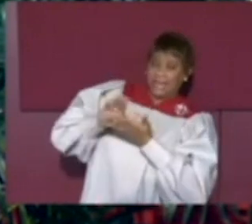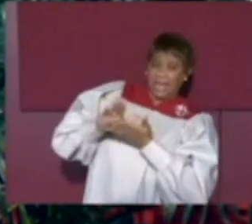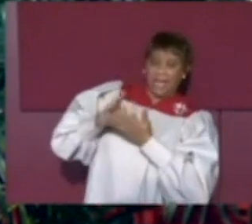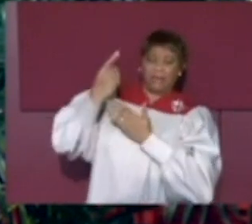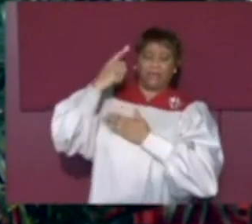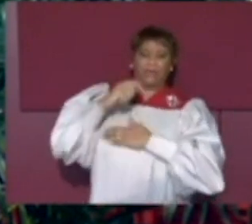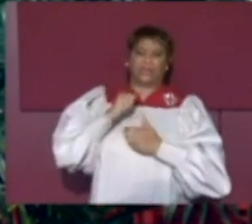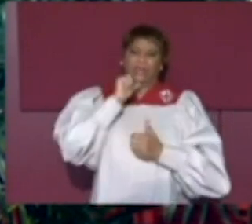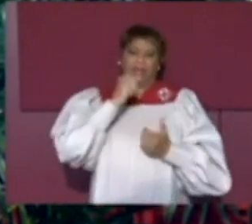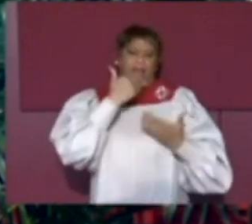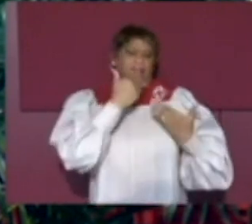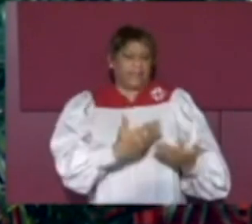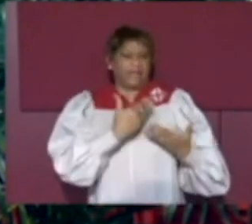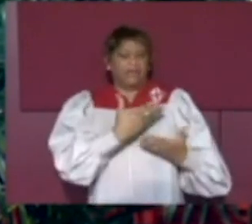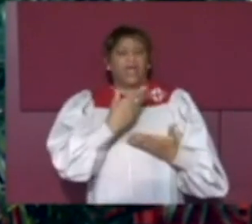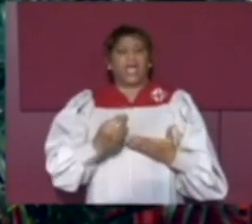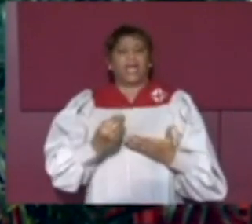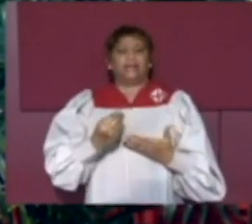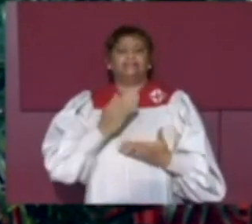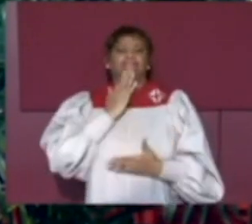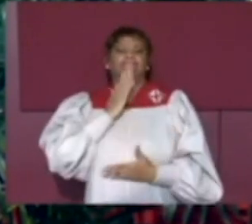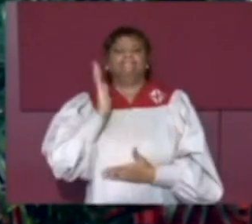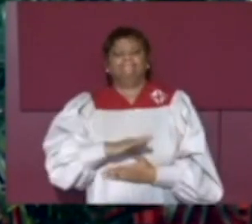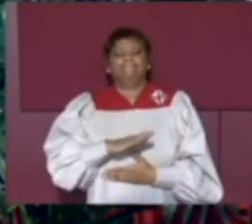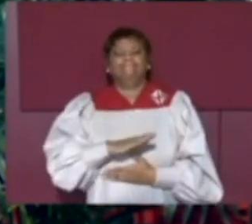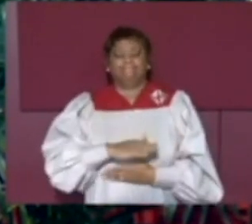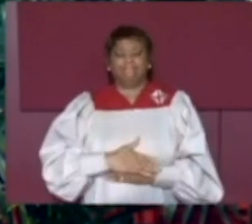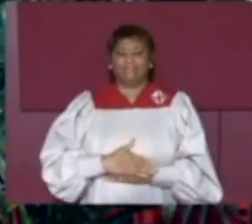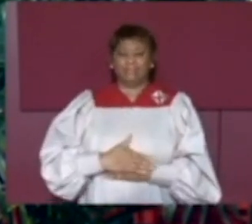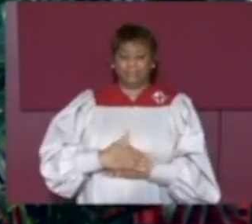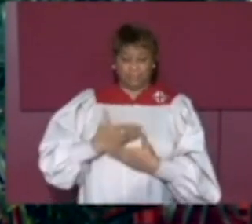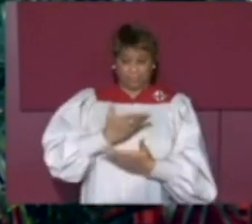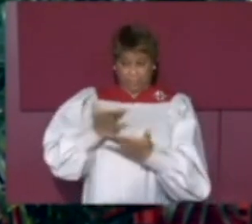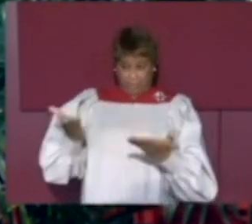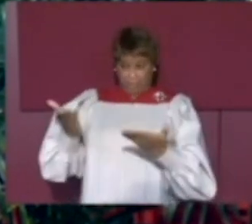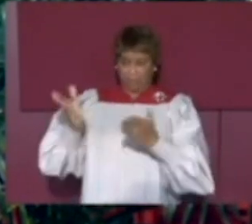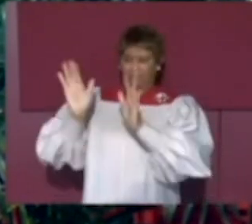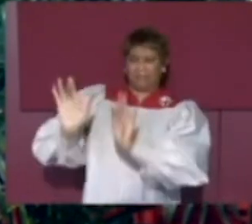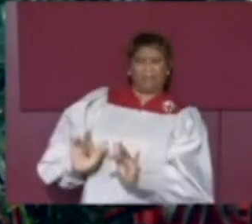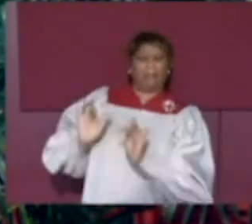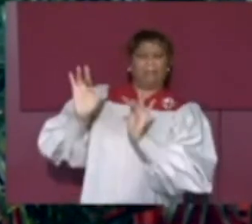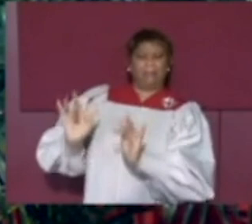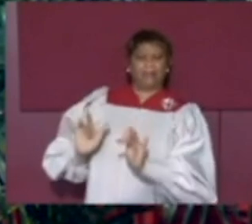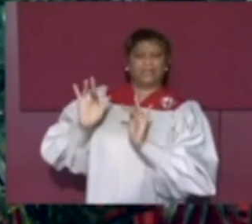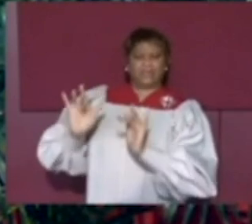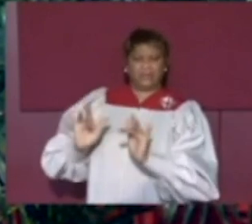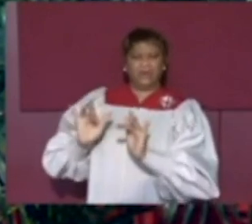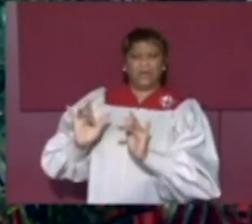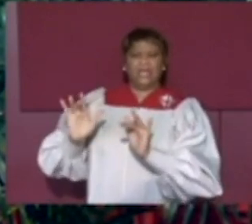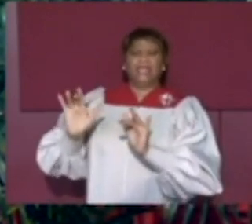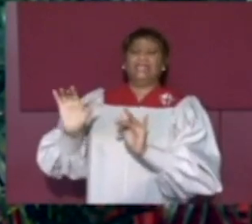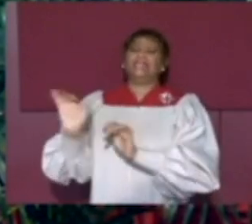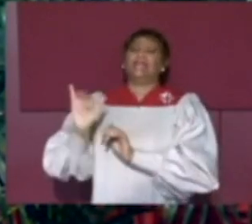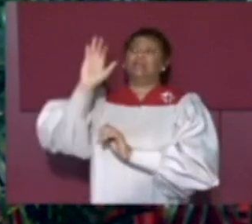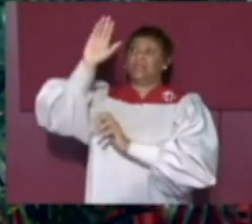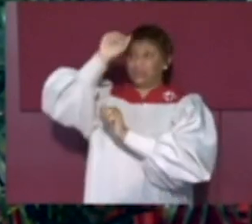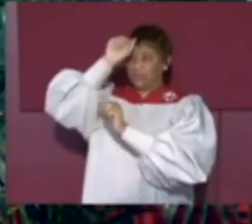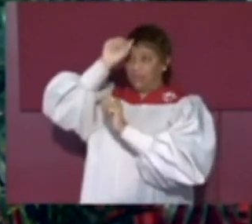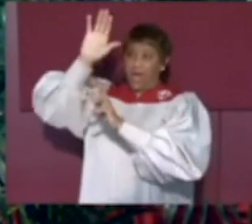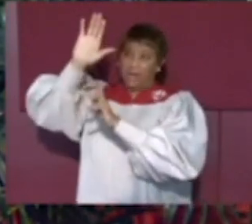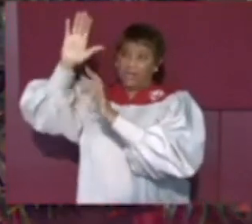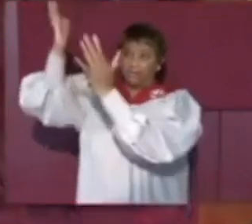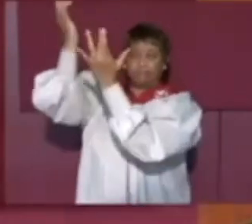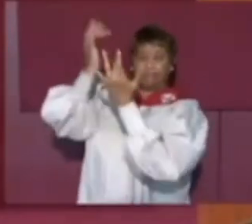the unthankful and to the evil. Be ye therefore merciful as your Father